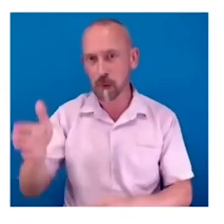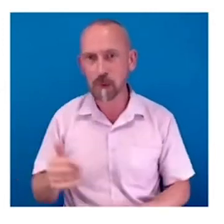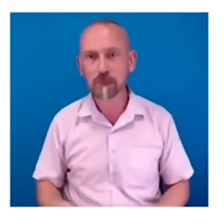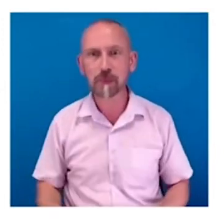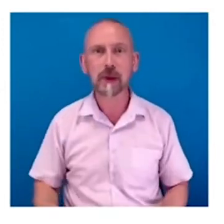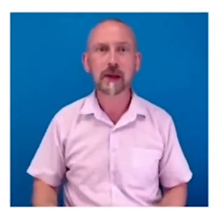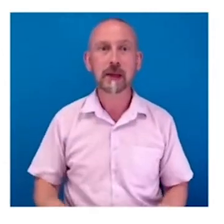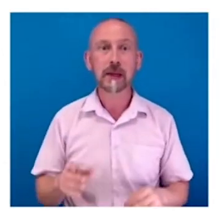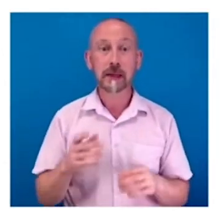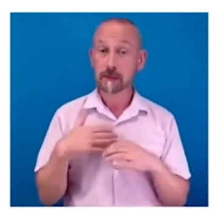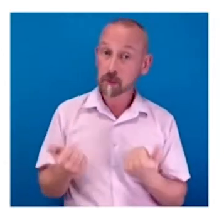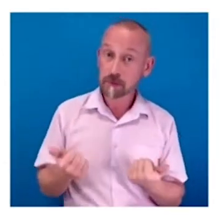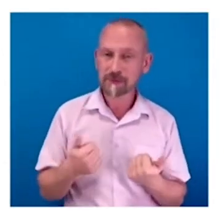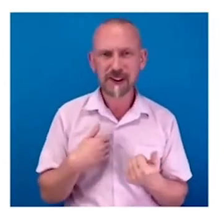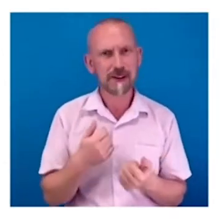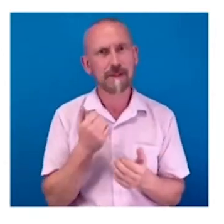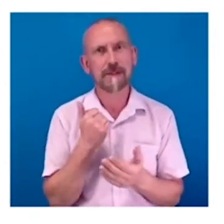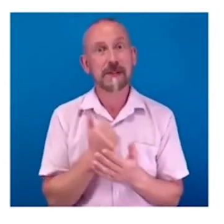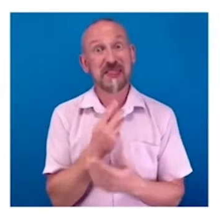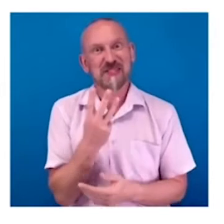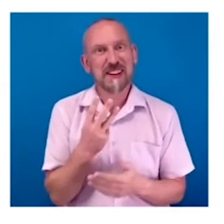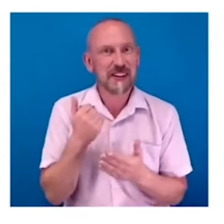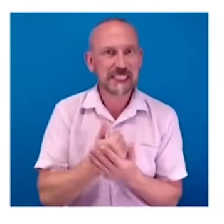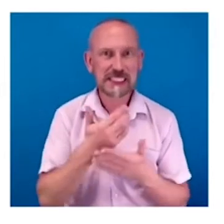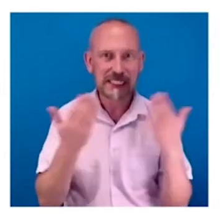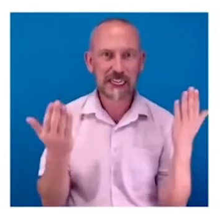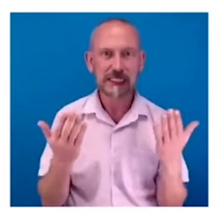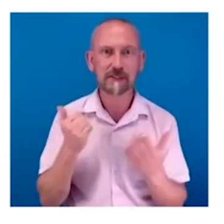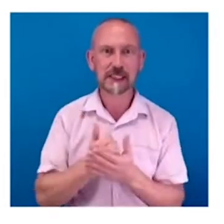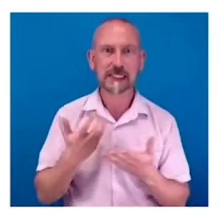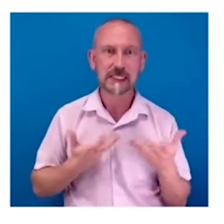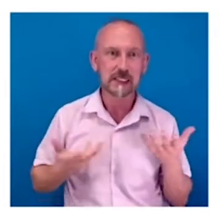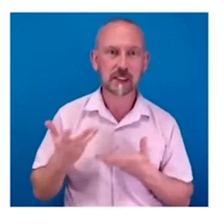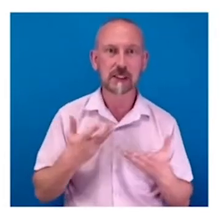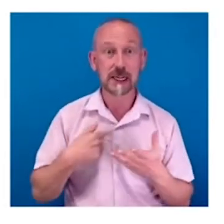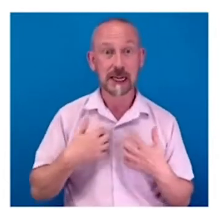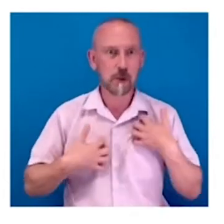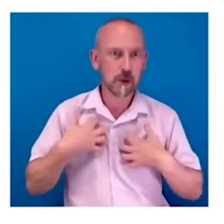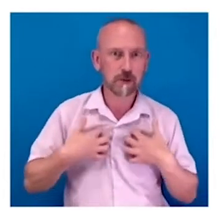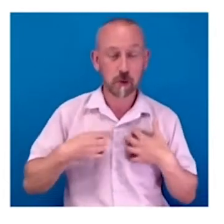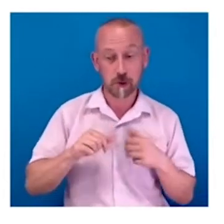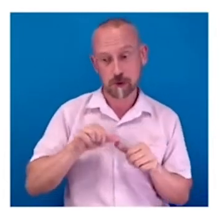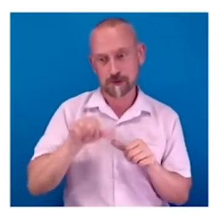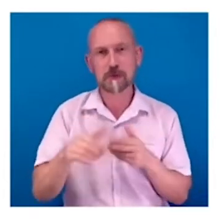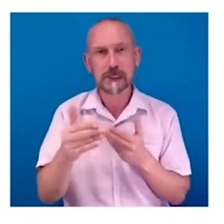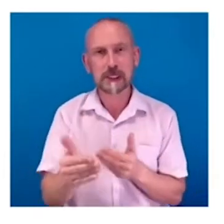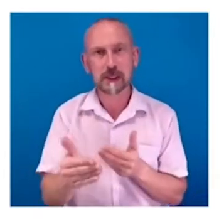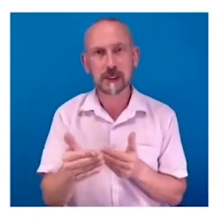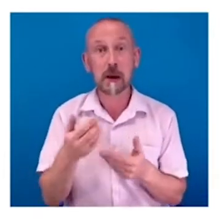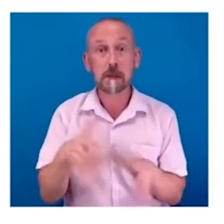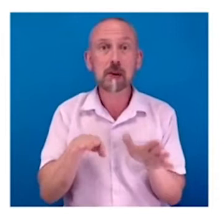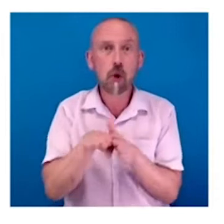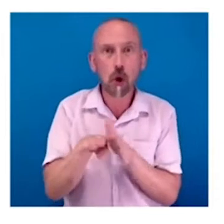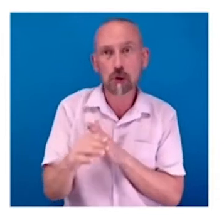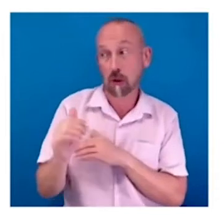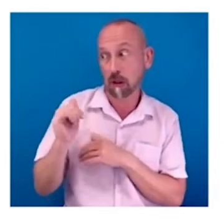brilliant days. Just we've had some fantastic discussions, but I'm really looking forward to this one as well. It's that rehearsal we had with Henrik and Alexander